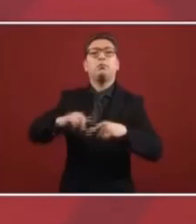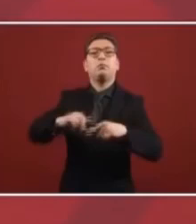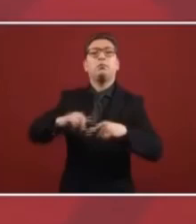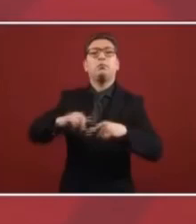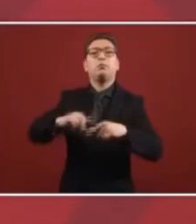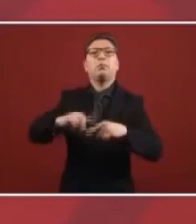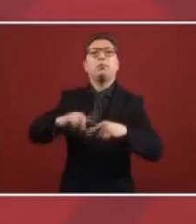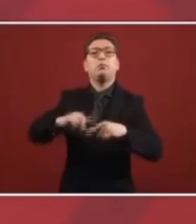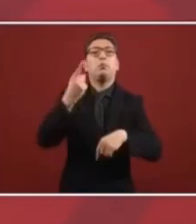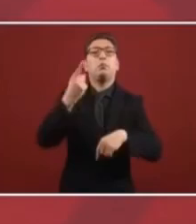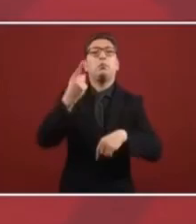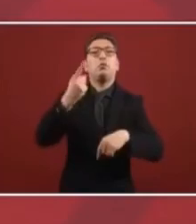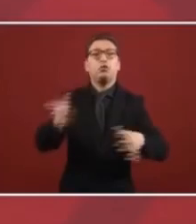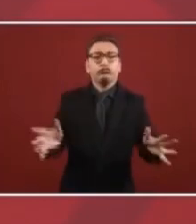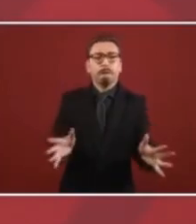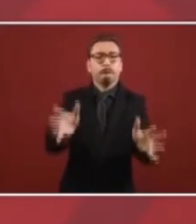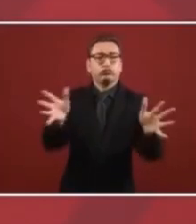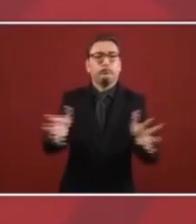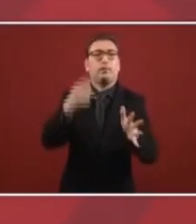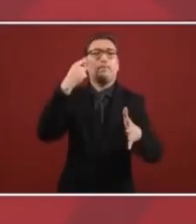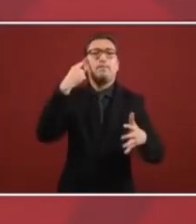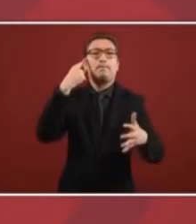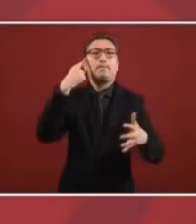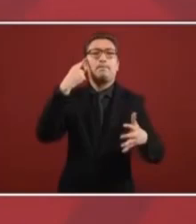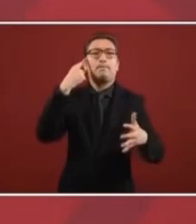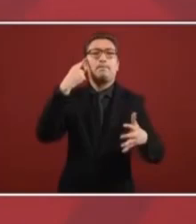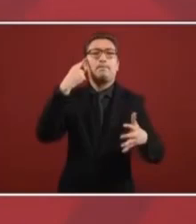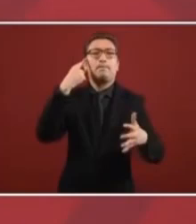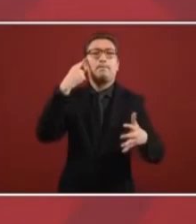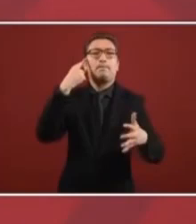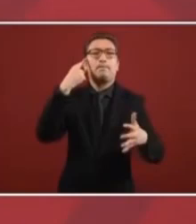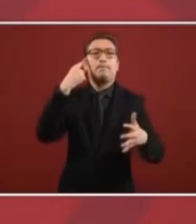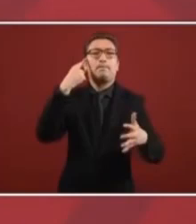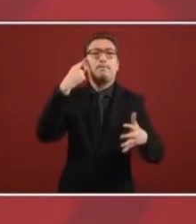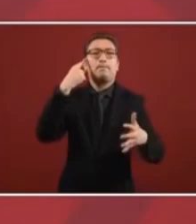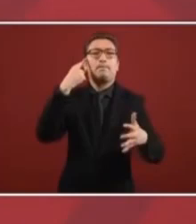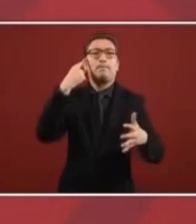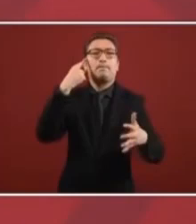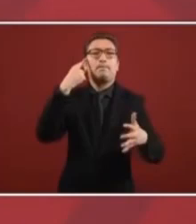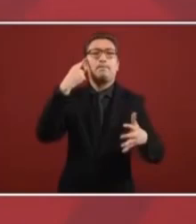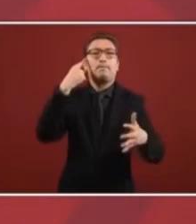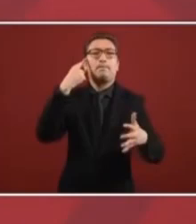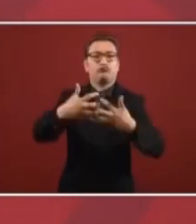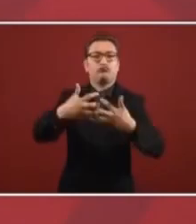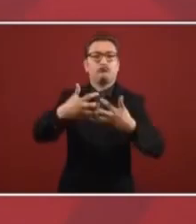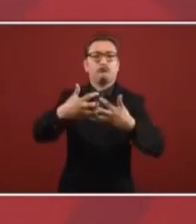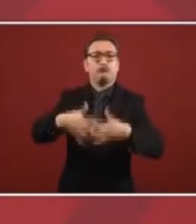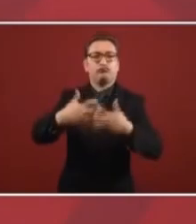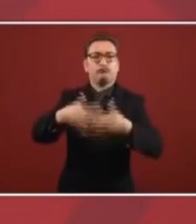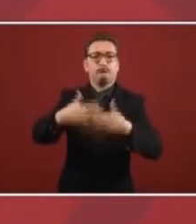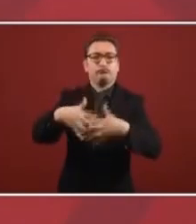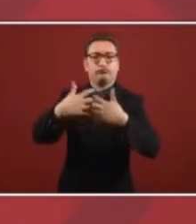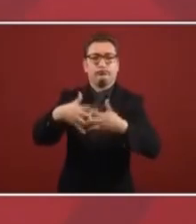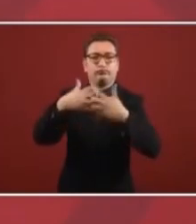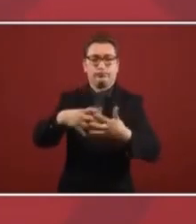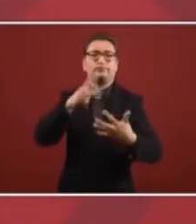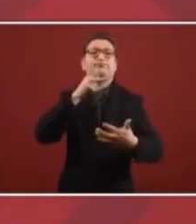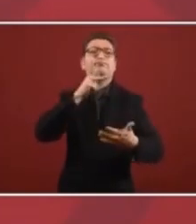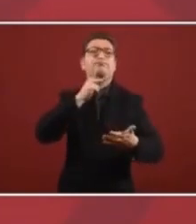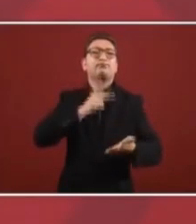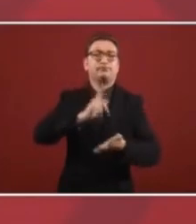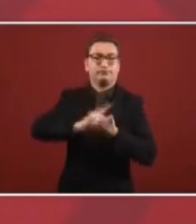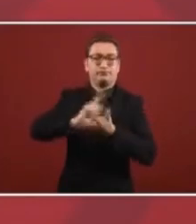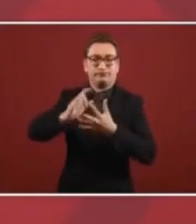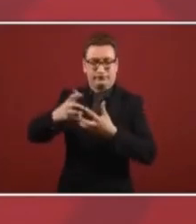reigniting it again, la producción petrolera. the production of petroleum. Eso